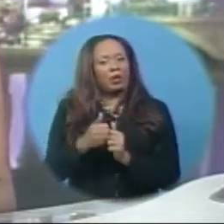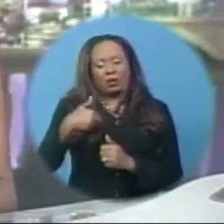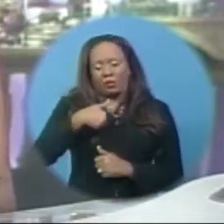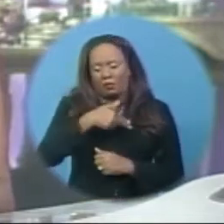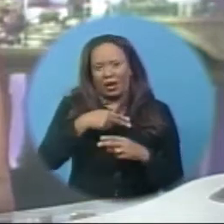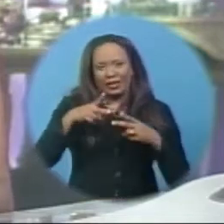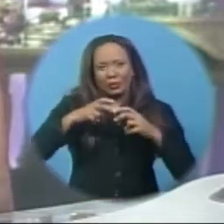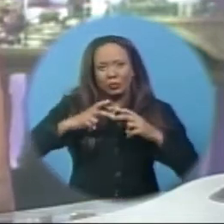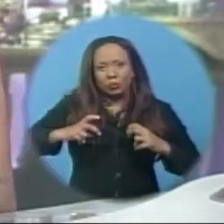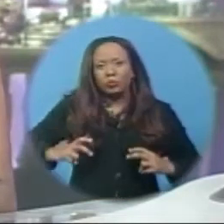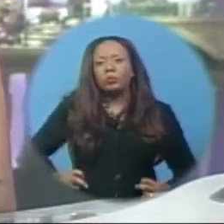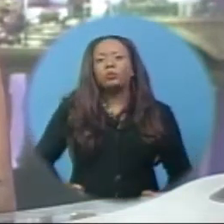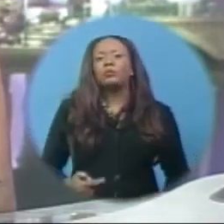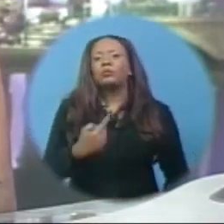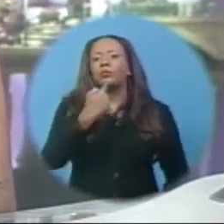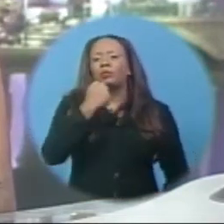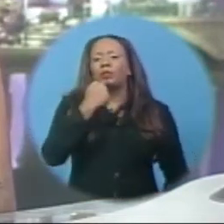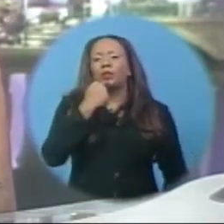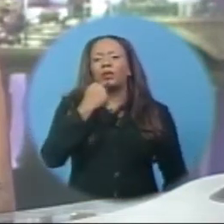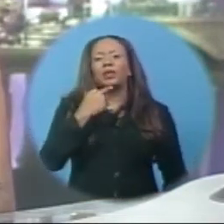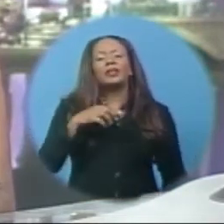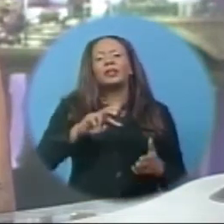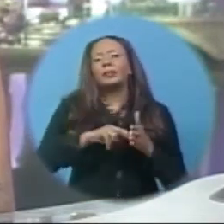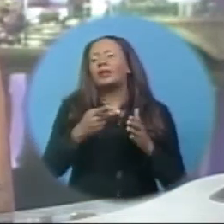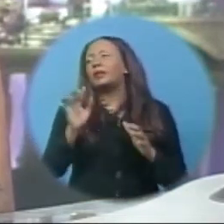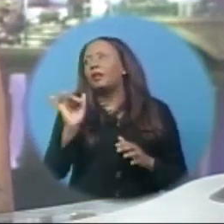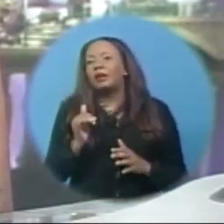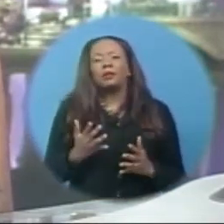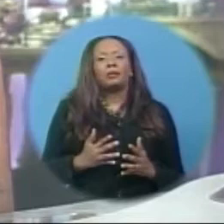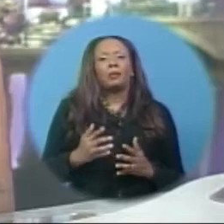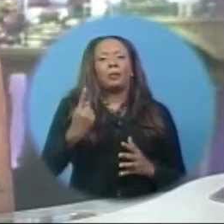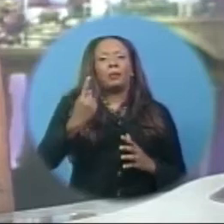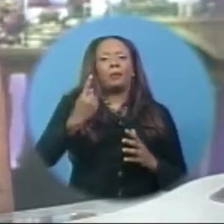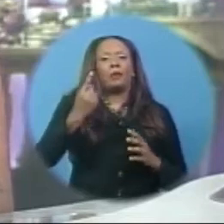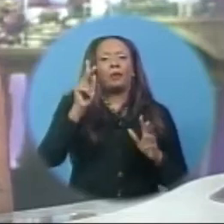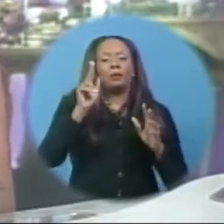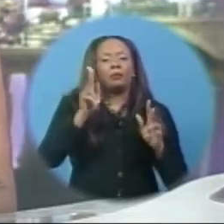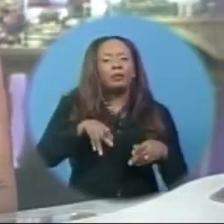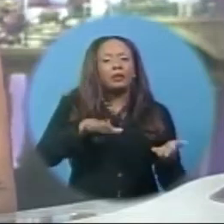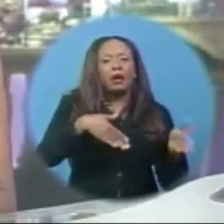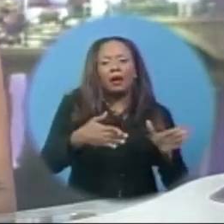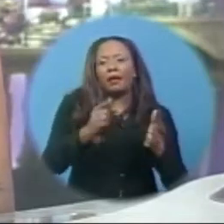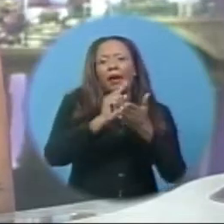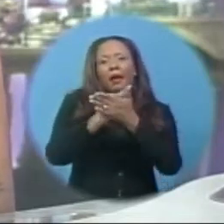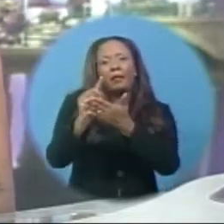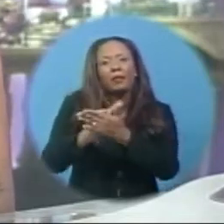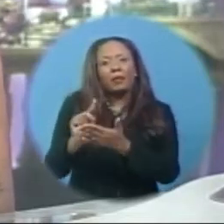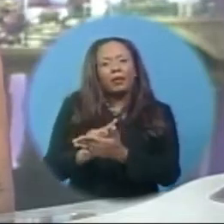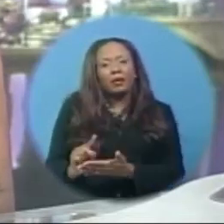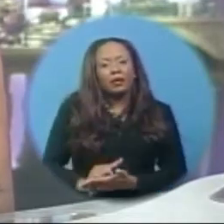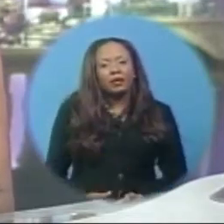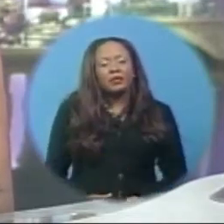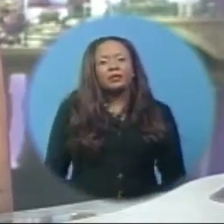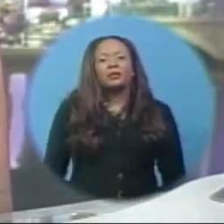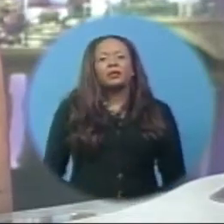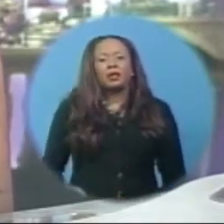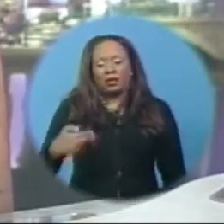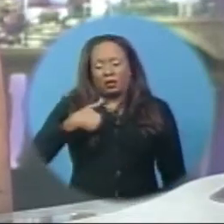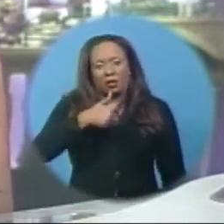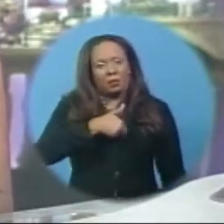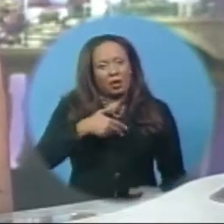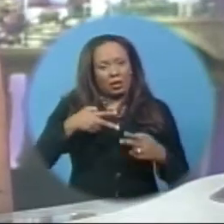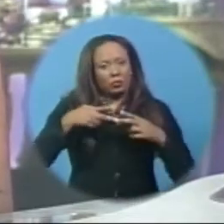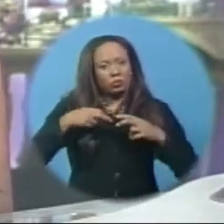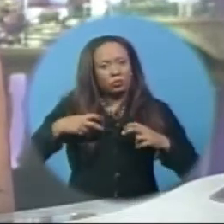Shirley Hanneman Jagru, says this equates to 1 death per week from the disease. The breast screening program of the Barbados